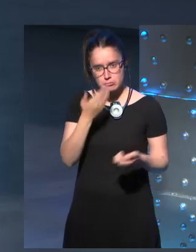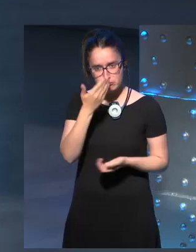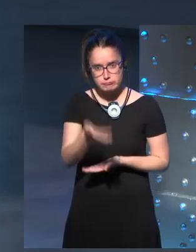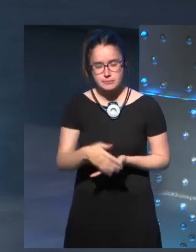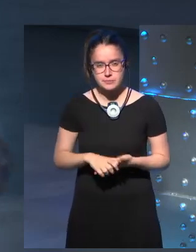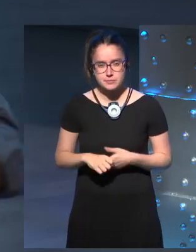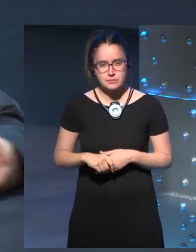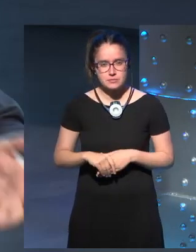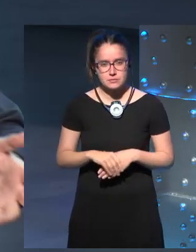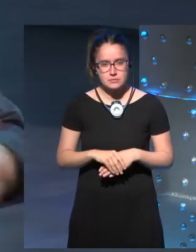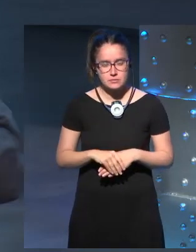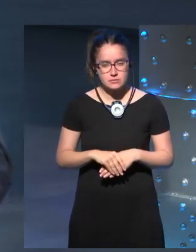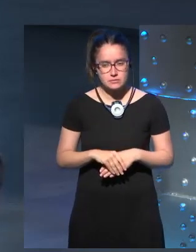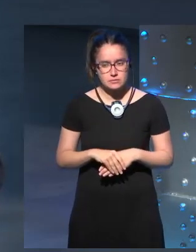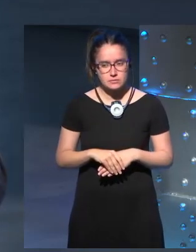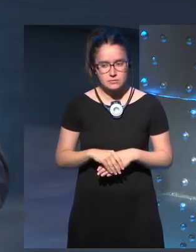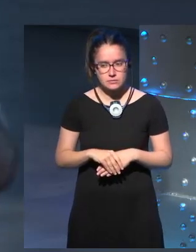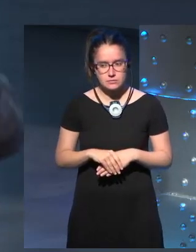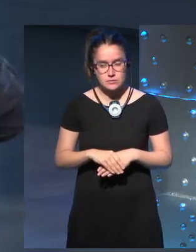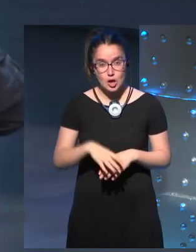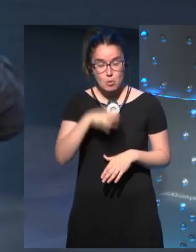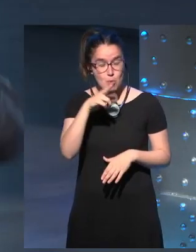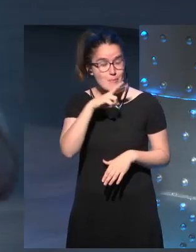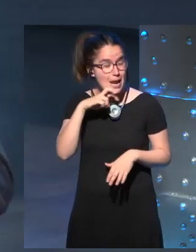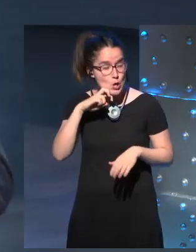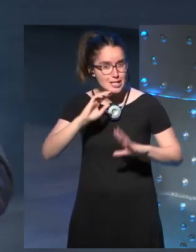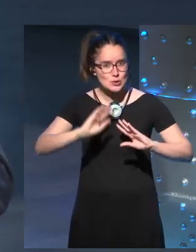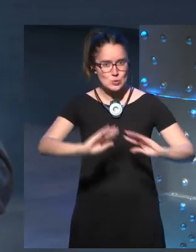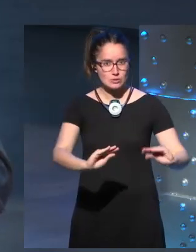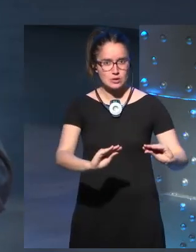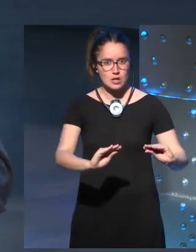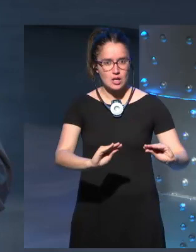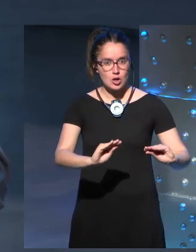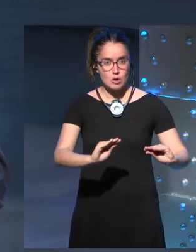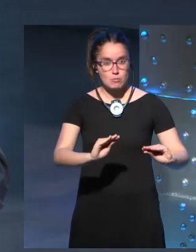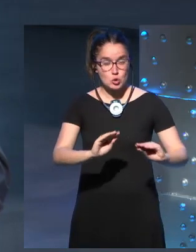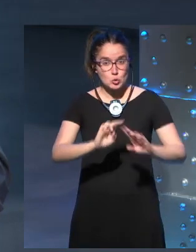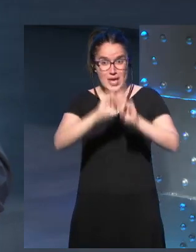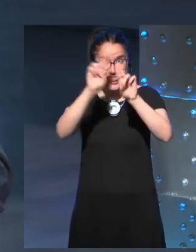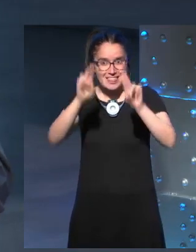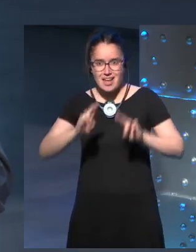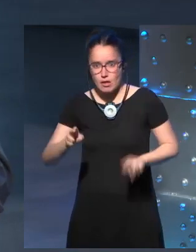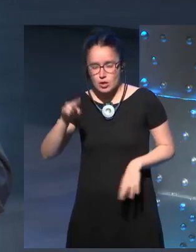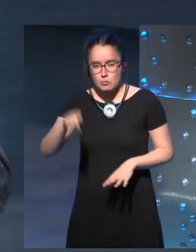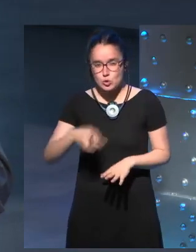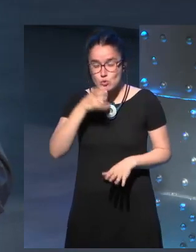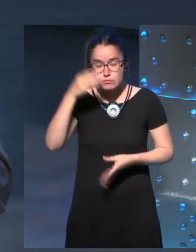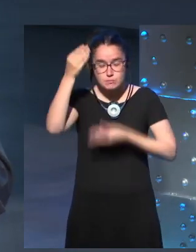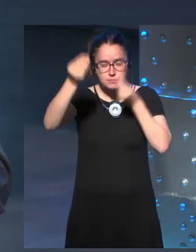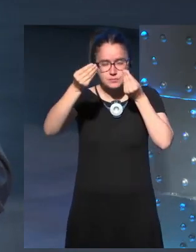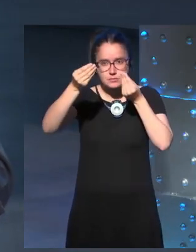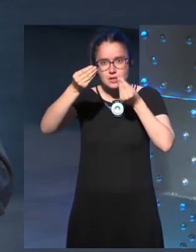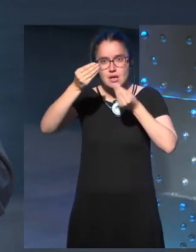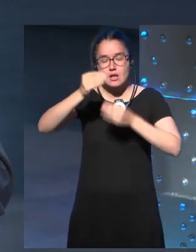because of his values, his internationalism, his belief in God, which is